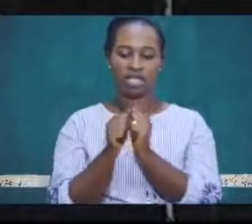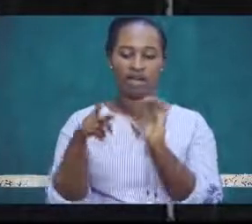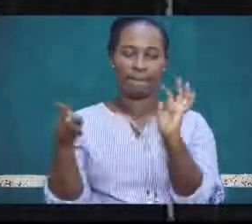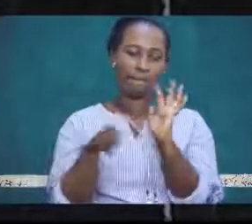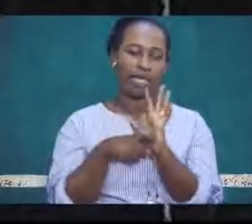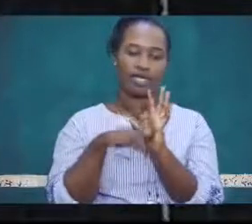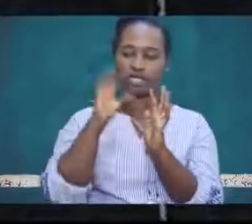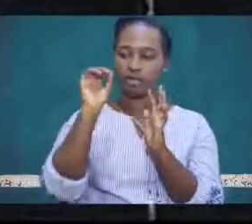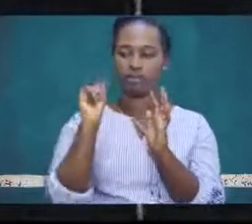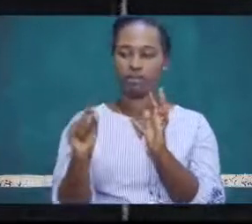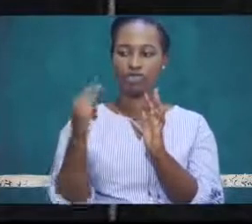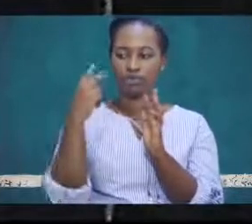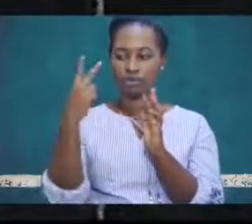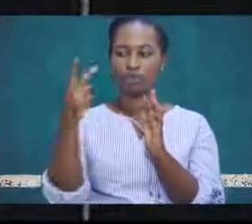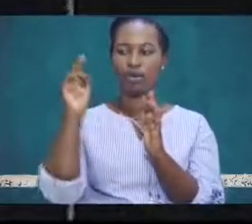minus